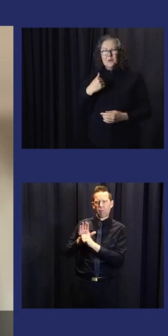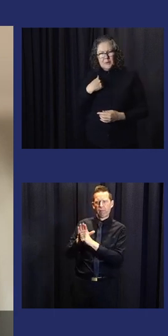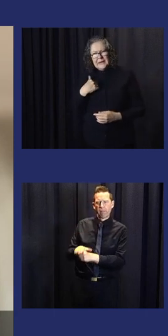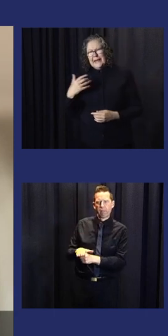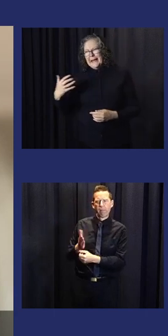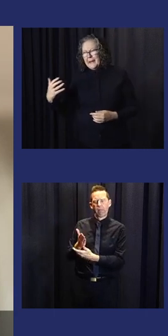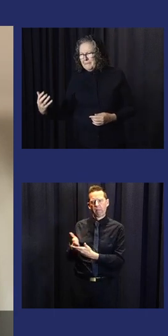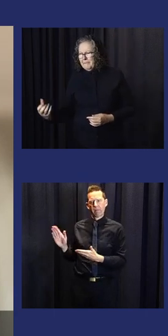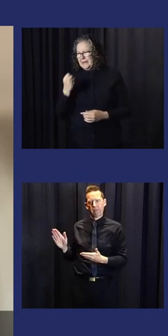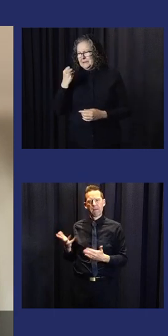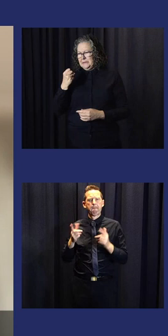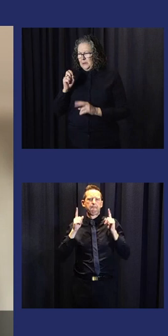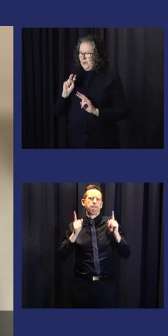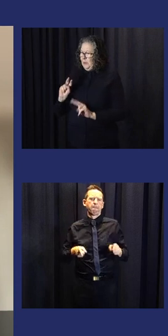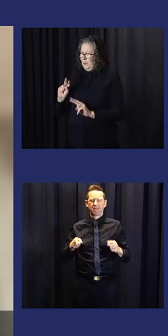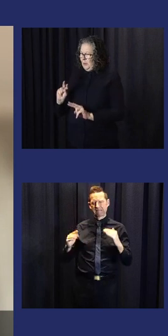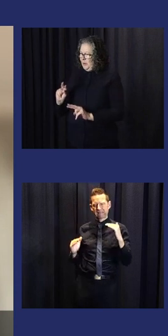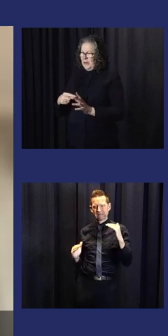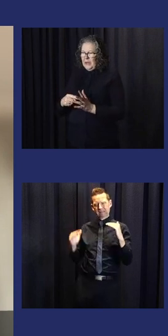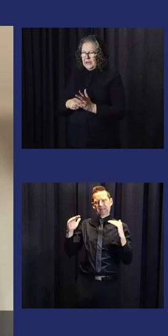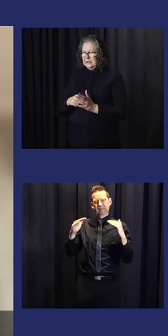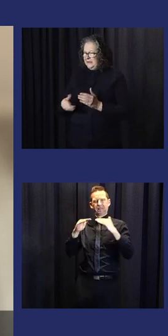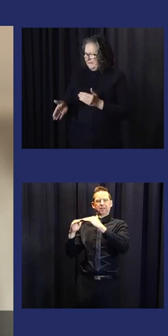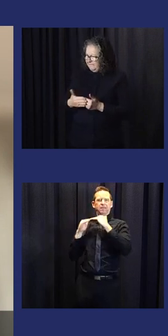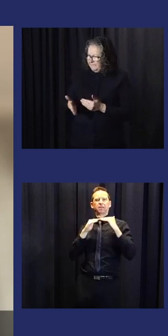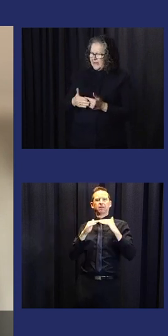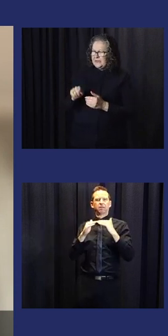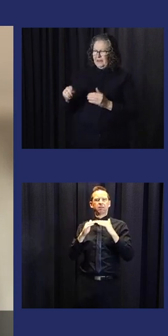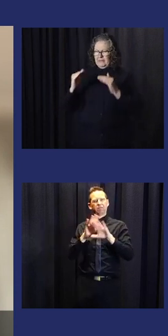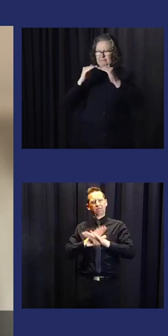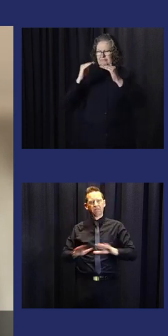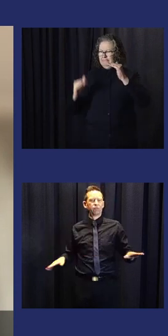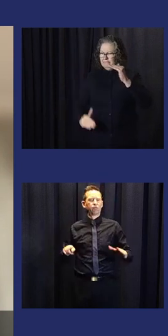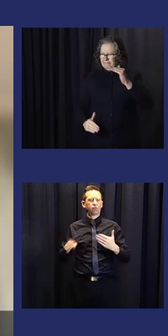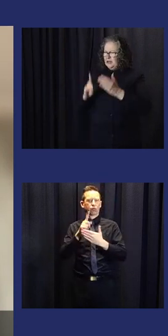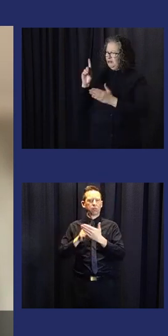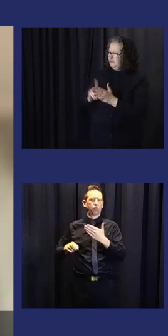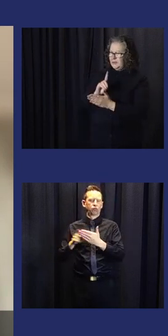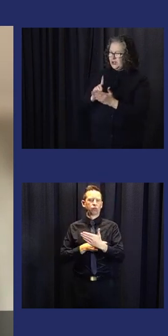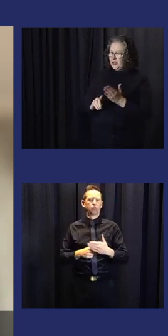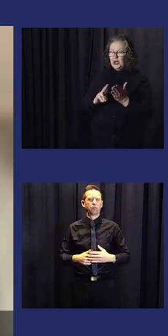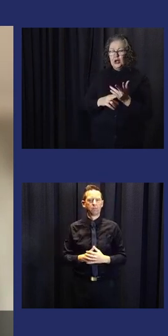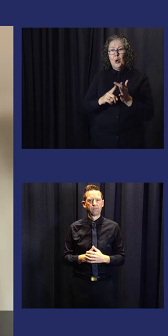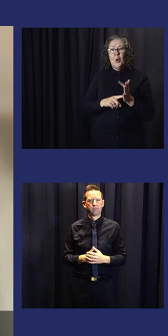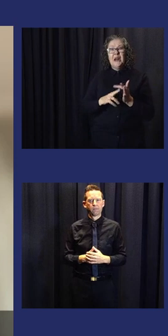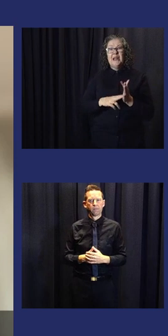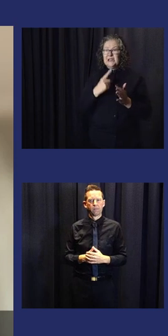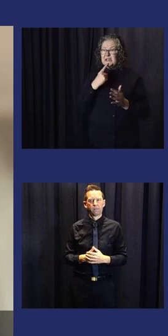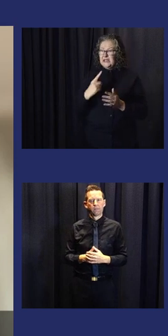address that underlying inequality and discrimination. Nolene said it so powerfully